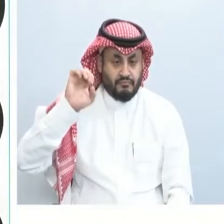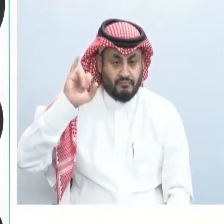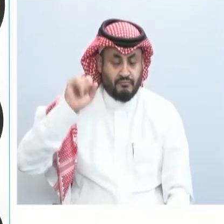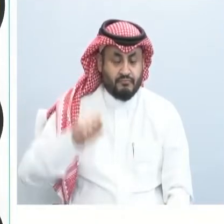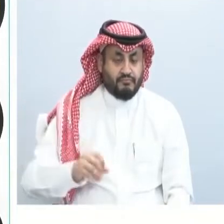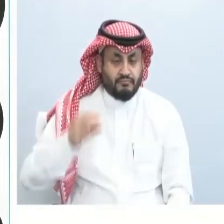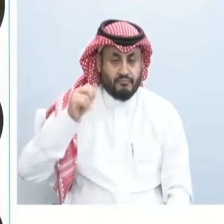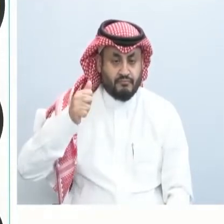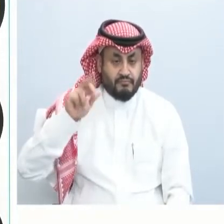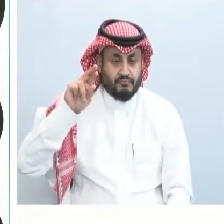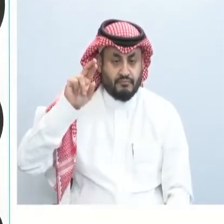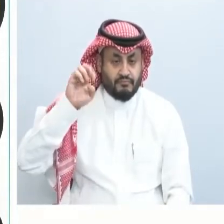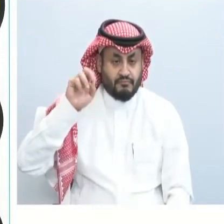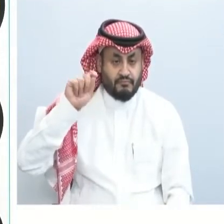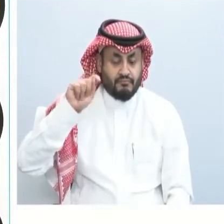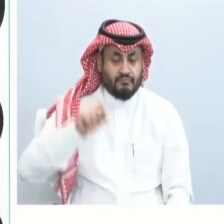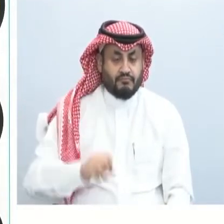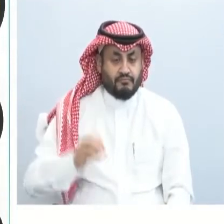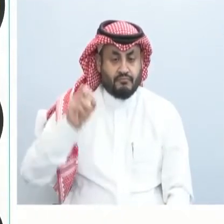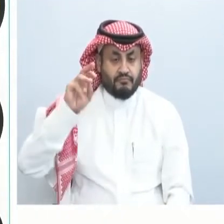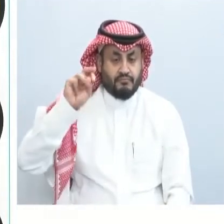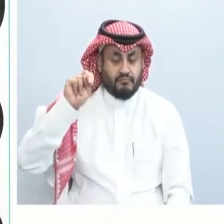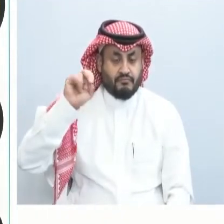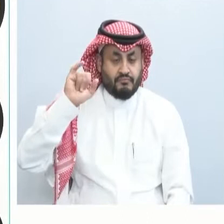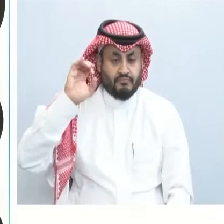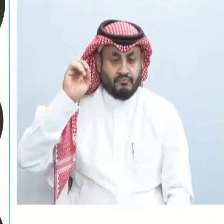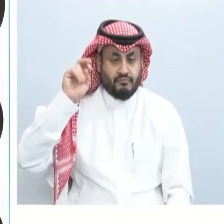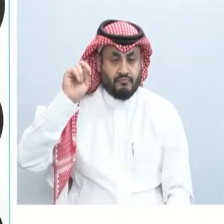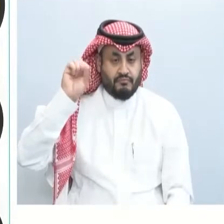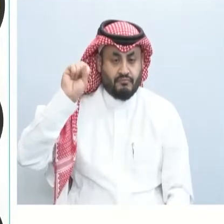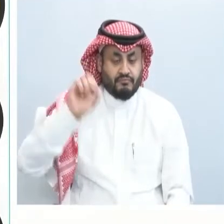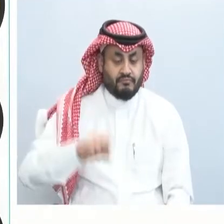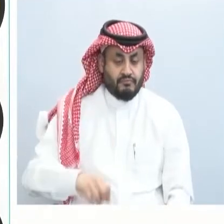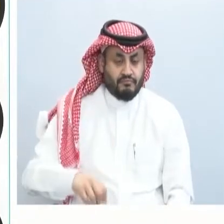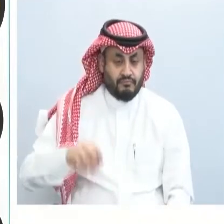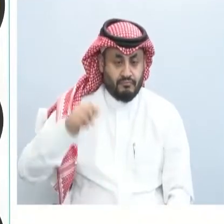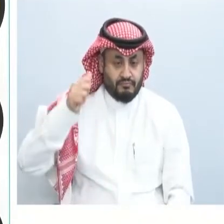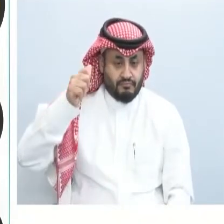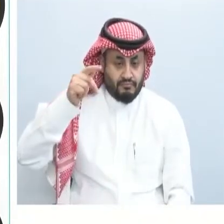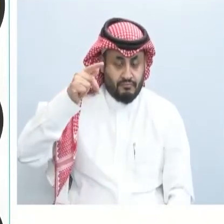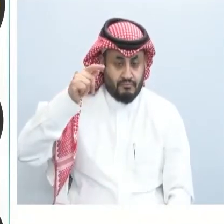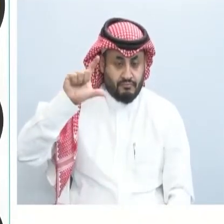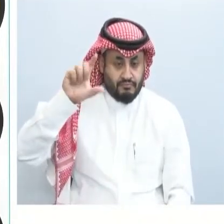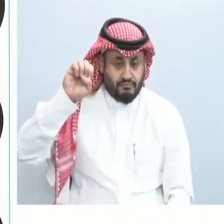carrots, onions, potatoes, apples,